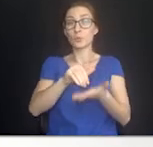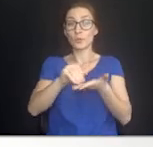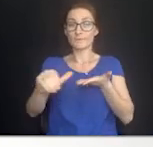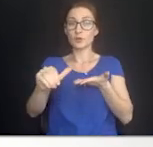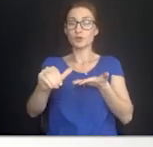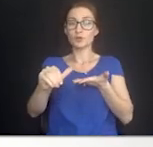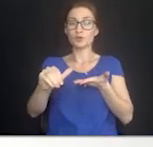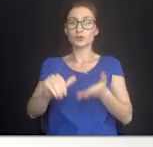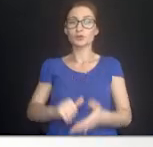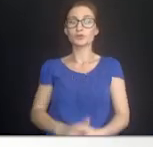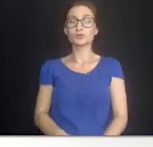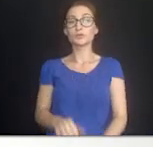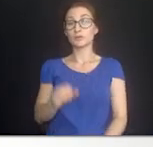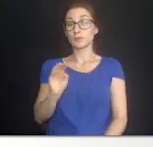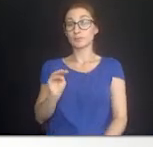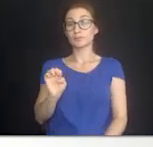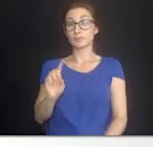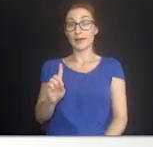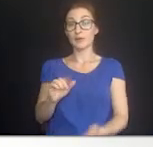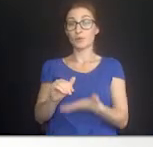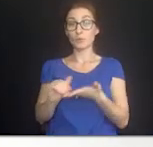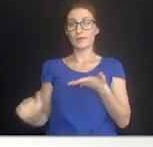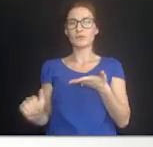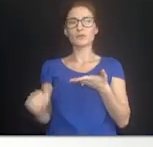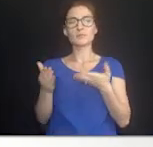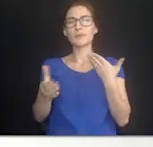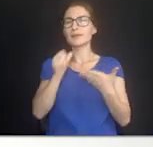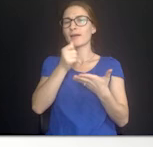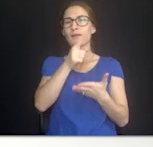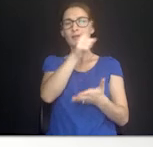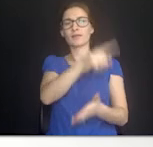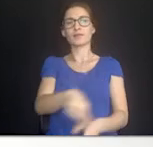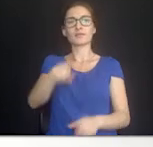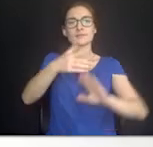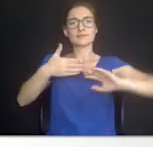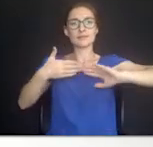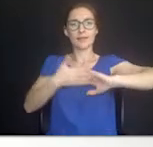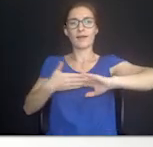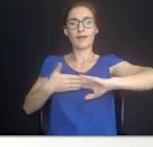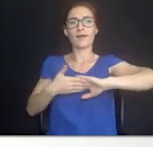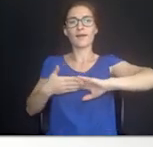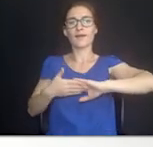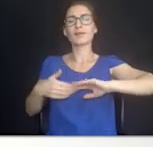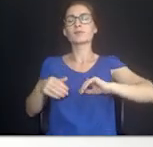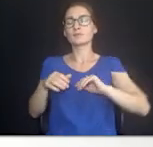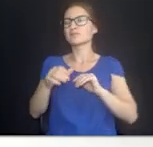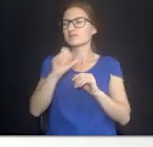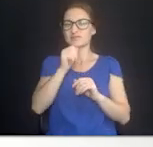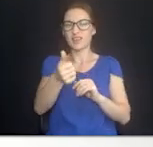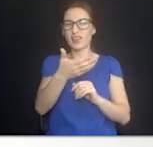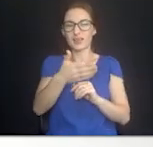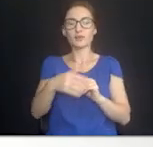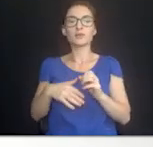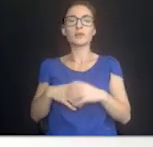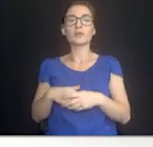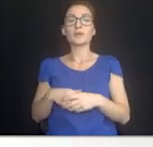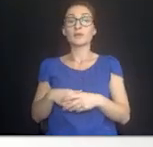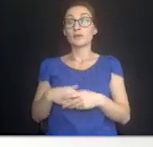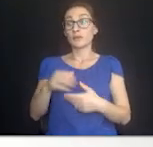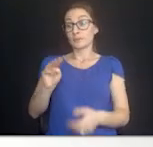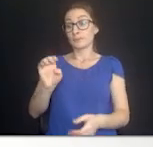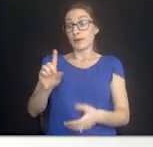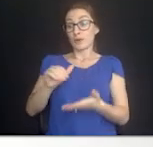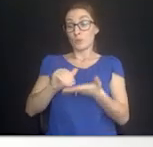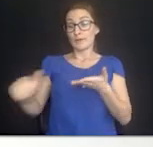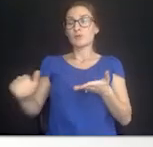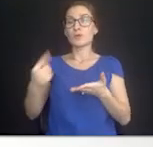Which Waiver, I don't know if Waiver's on this sheet, it's not, but Waiver is one of the most misunderstood